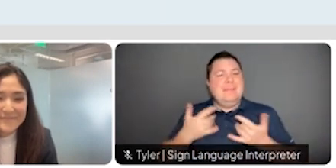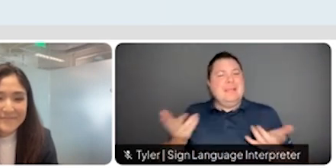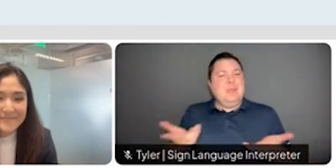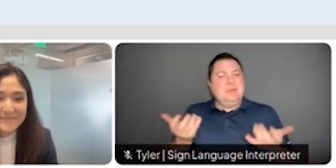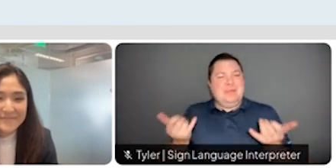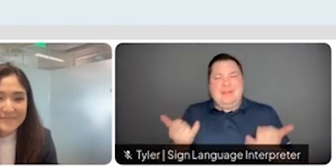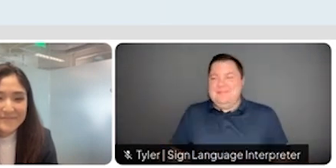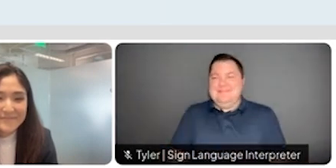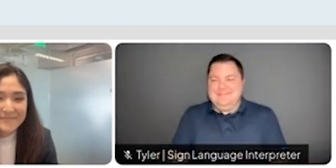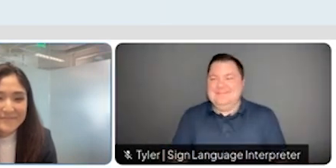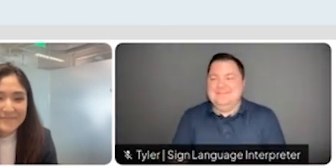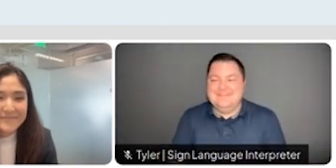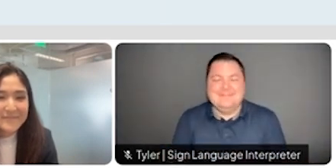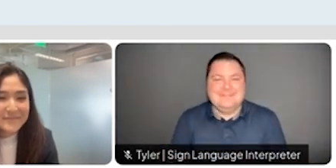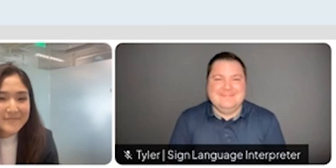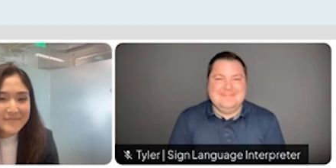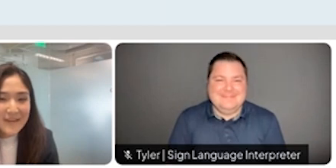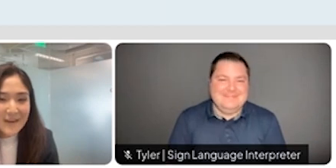today.